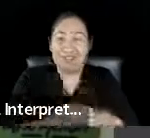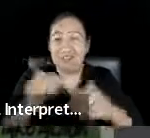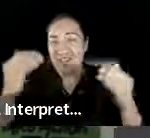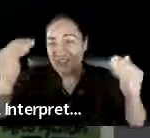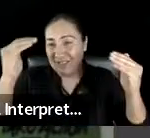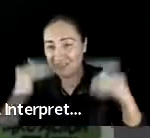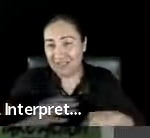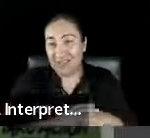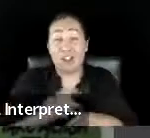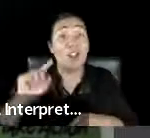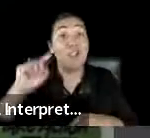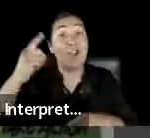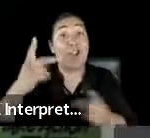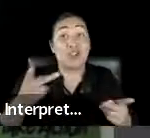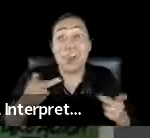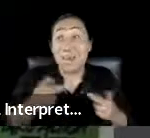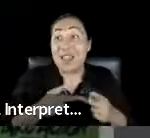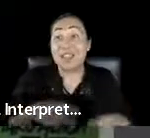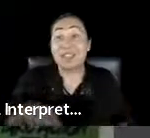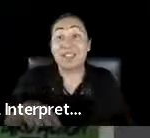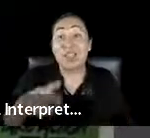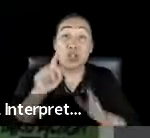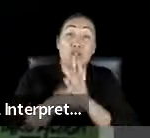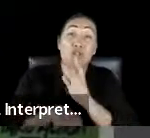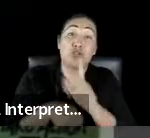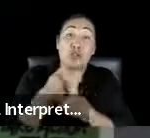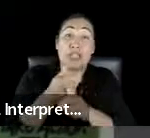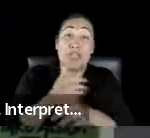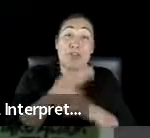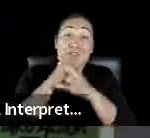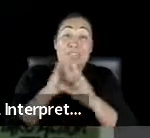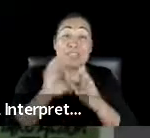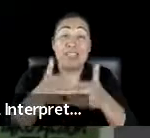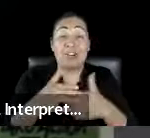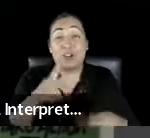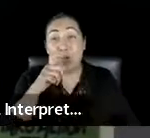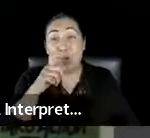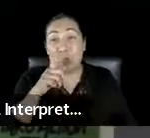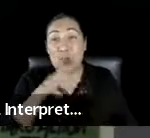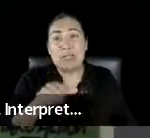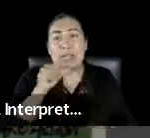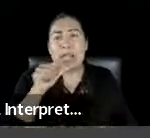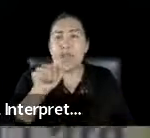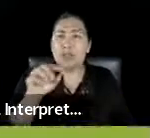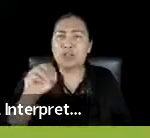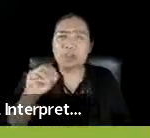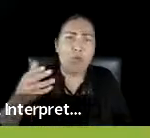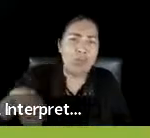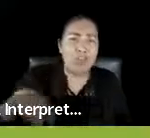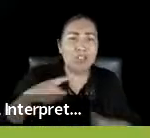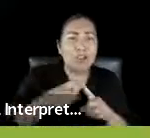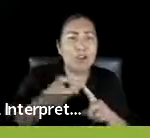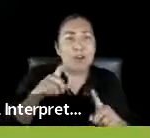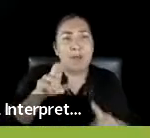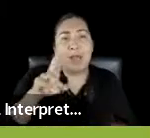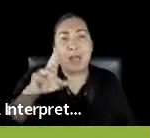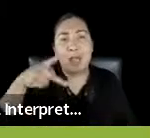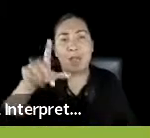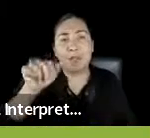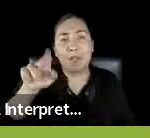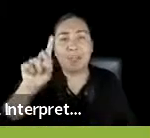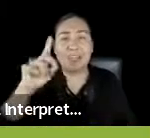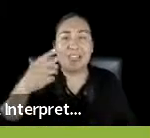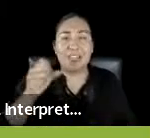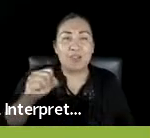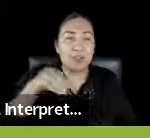moving on, first place in the suicide prevention category goes to It's Not Too Late from Upland High School in San Bernardino